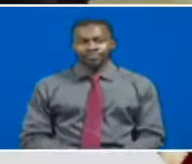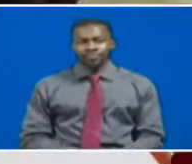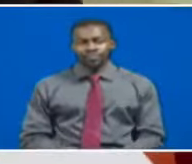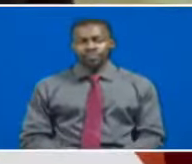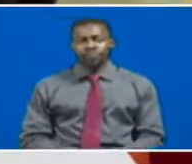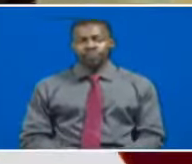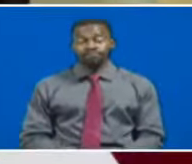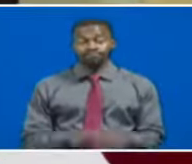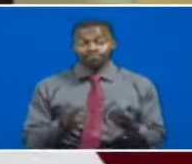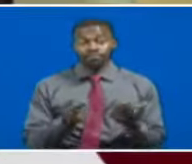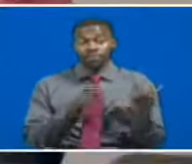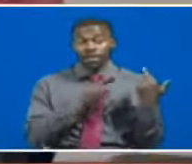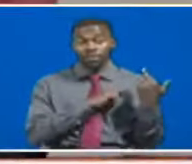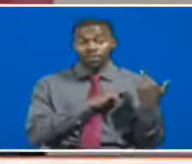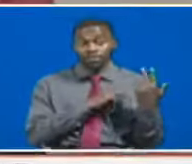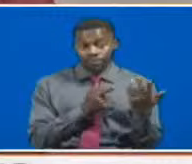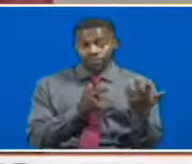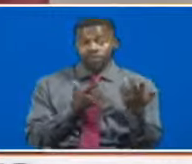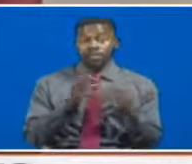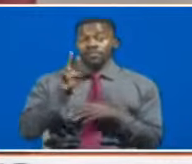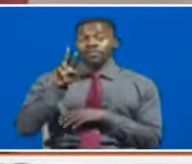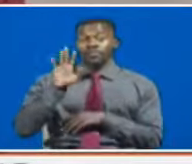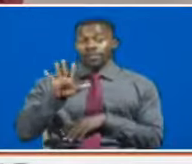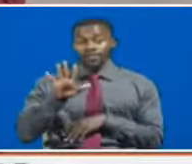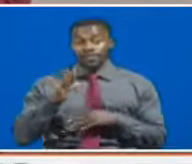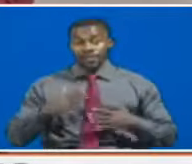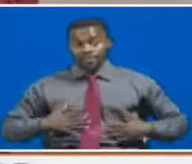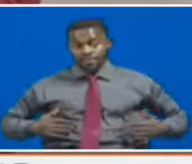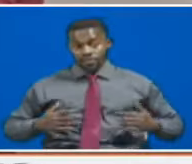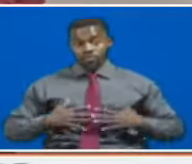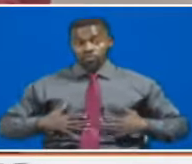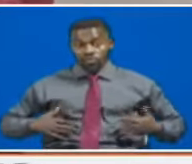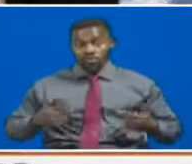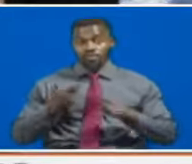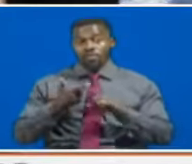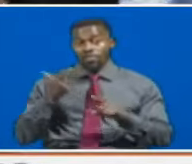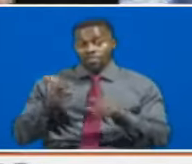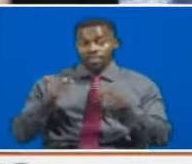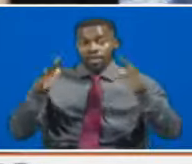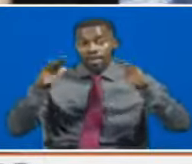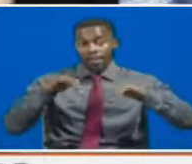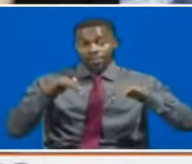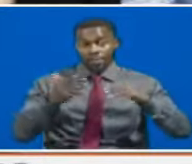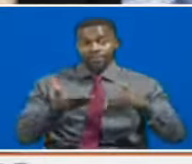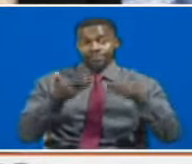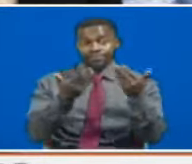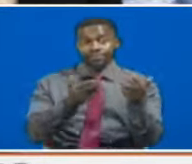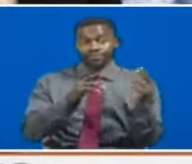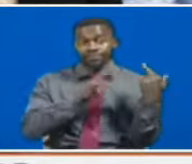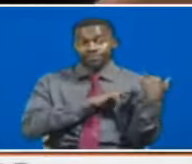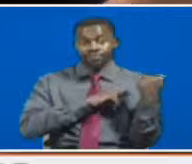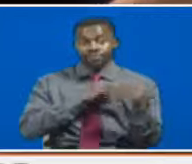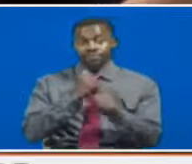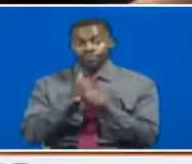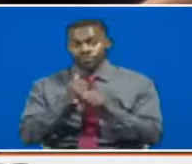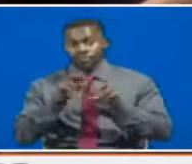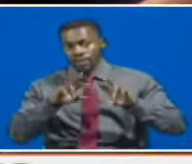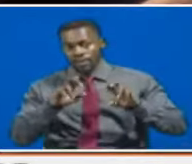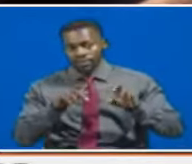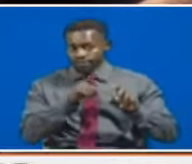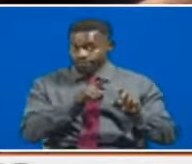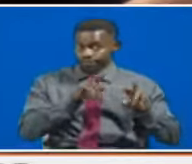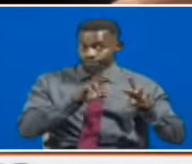A delegation of 25 refugees from the refugee camps have been given the mandate to conduct and oversee the research. The research